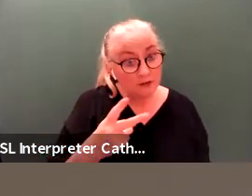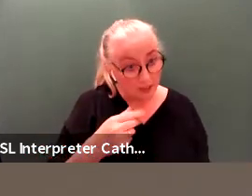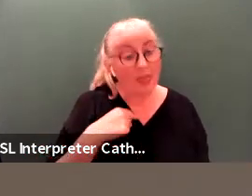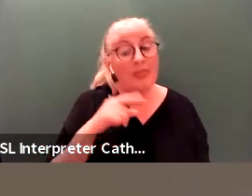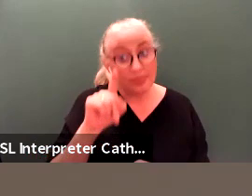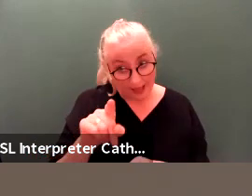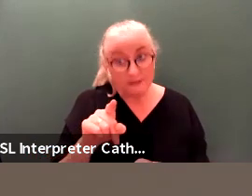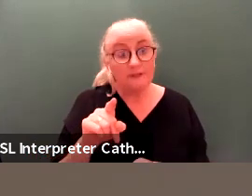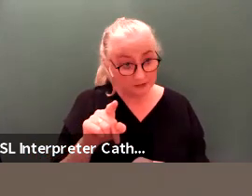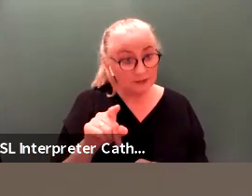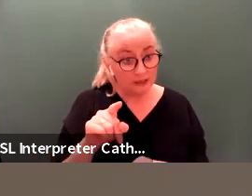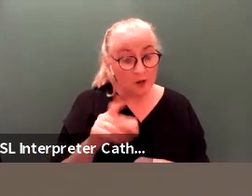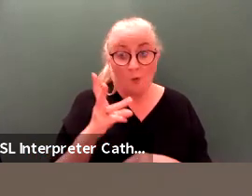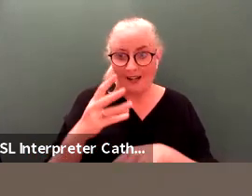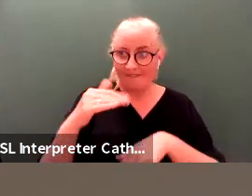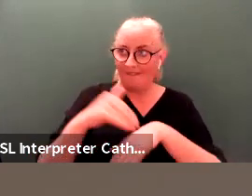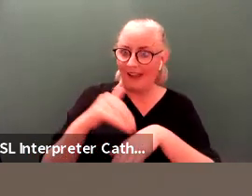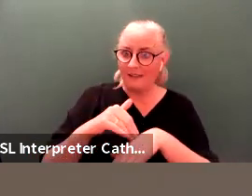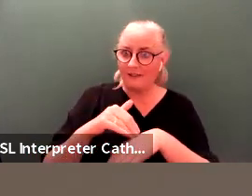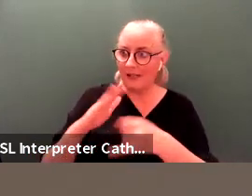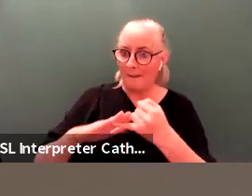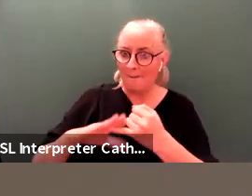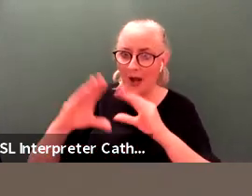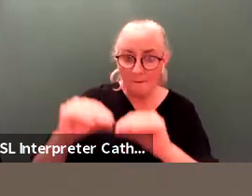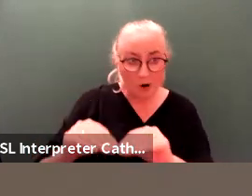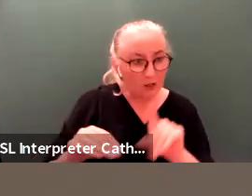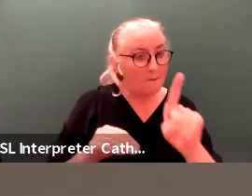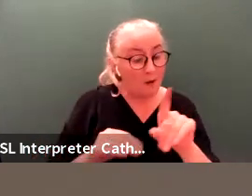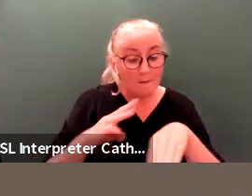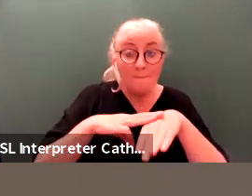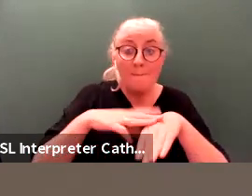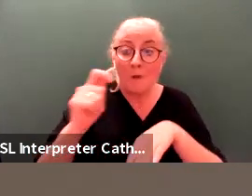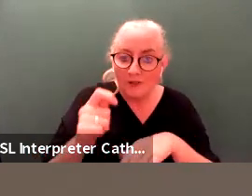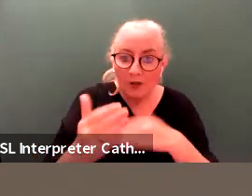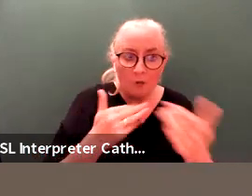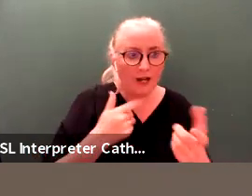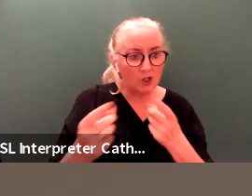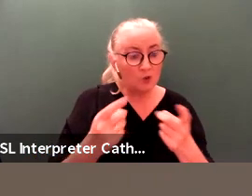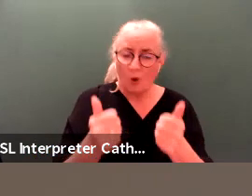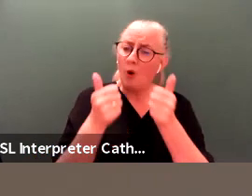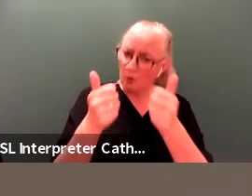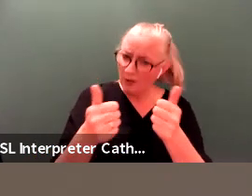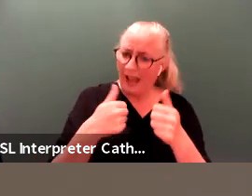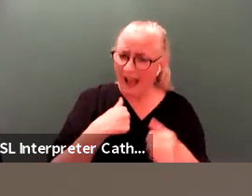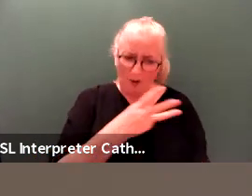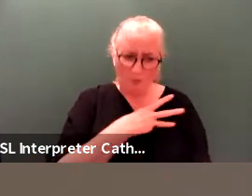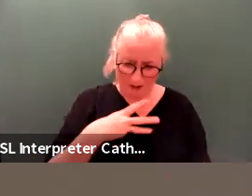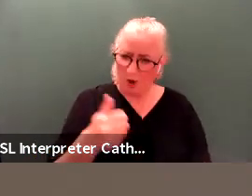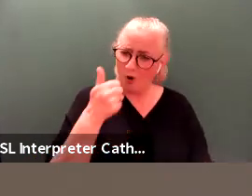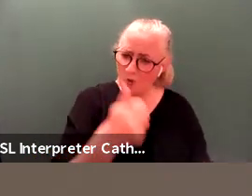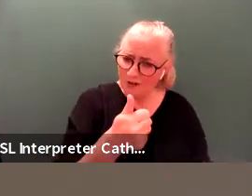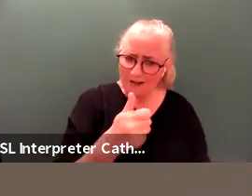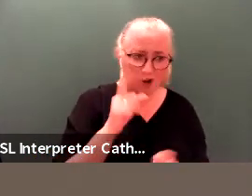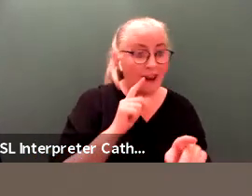to the effects of menopause and stuff like that. So most of what I would have been doing was good. I've been a good girl, but not a great